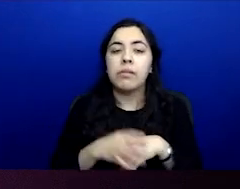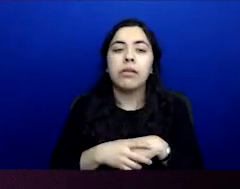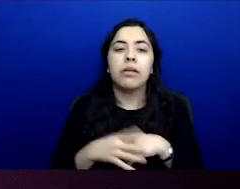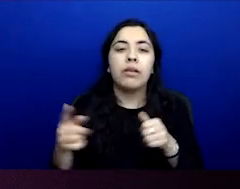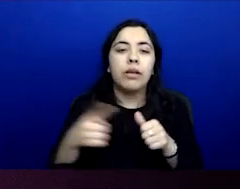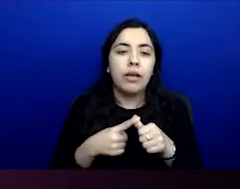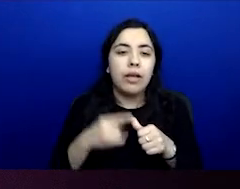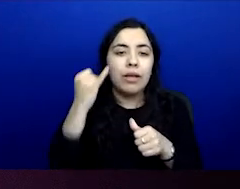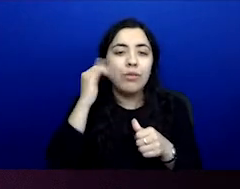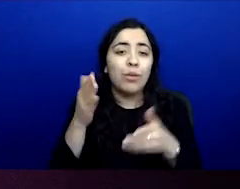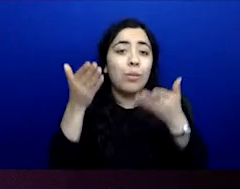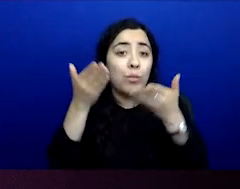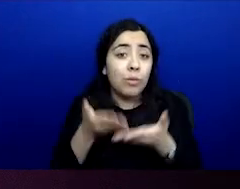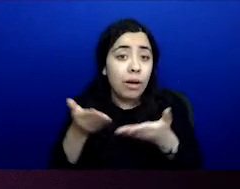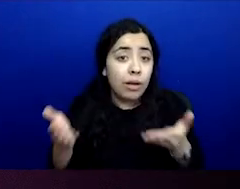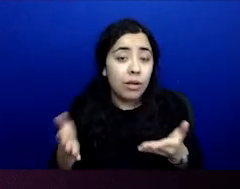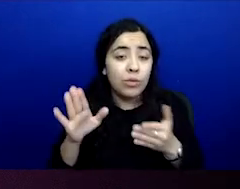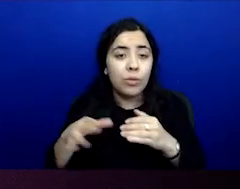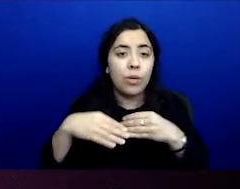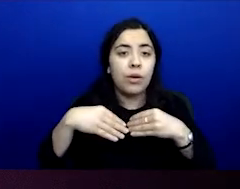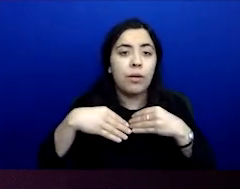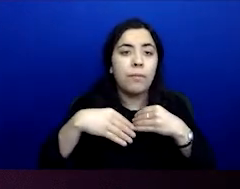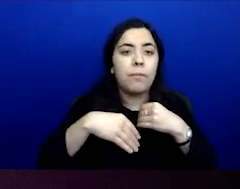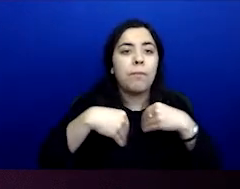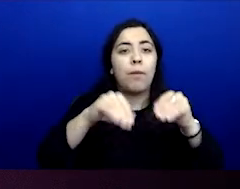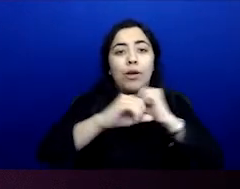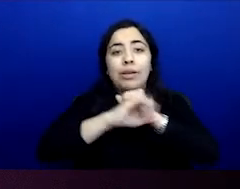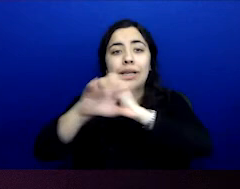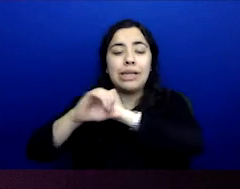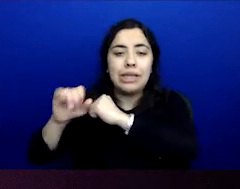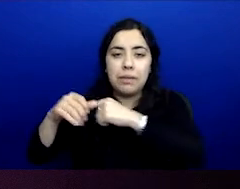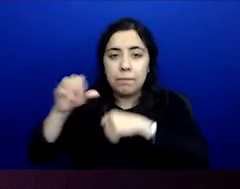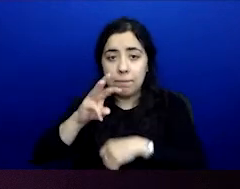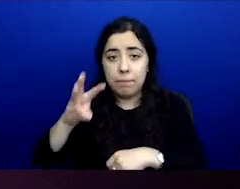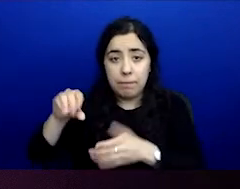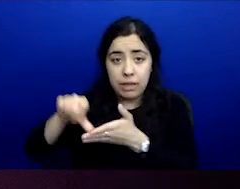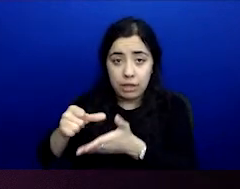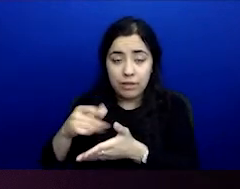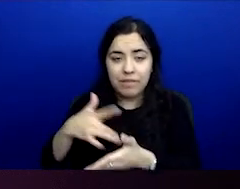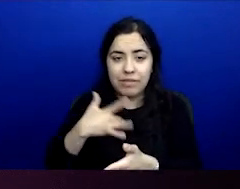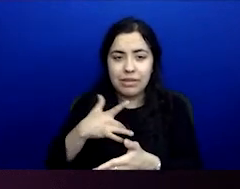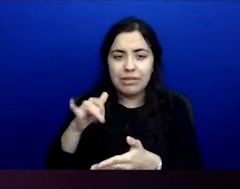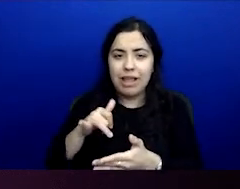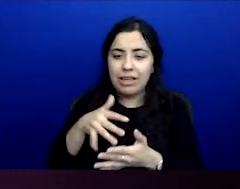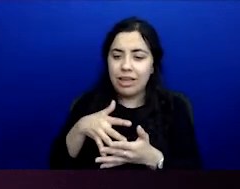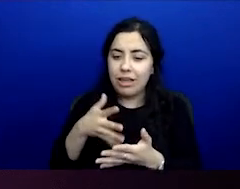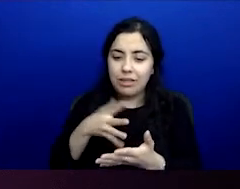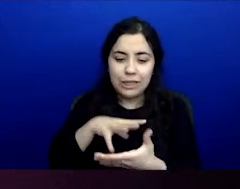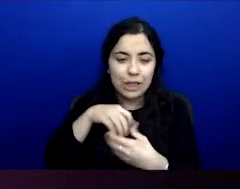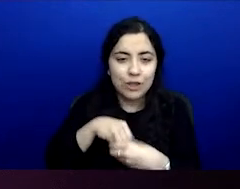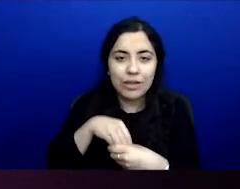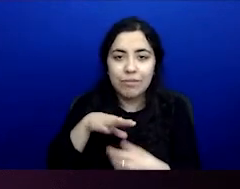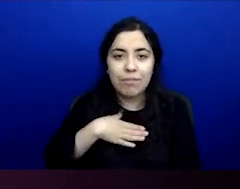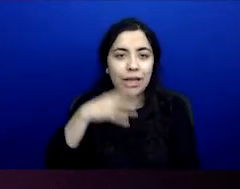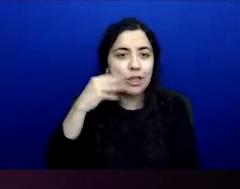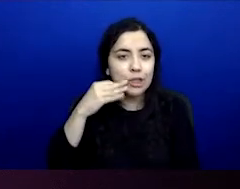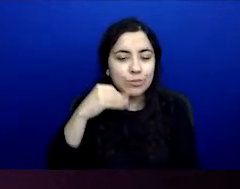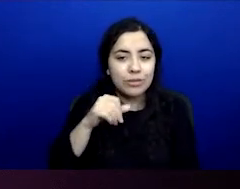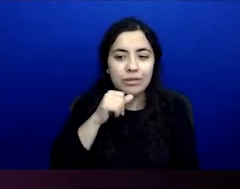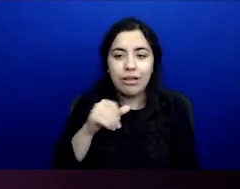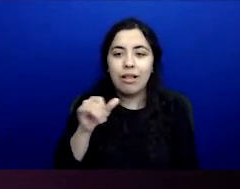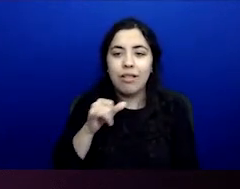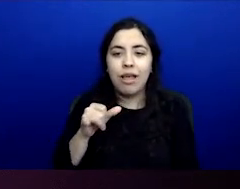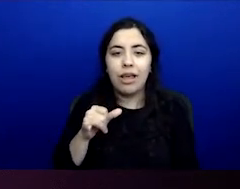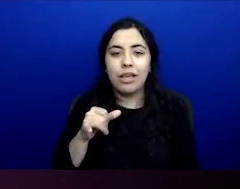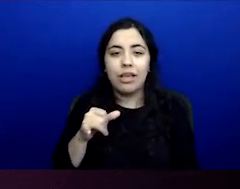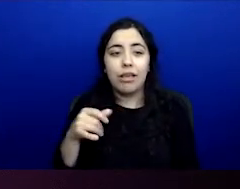when your product and your marketing pages feel like an integrated experience. It doesn't feel like you're on a subdomain or on a